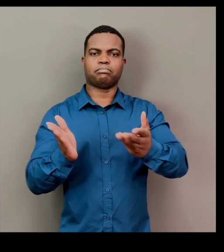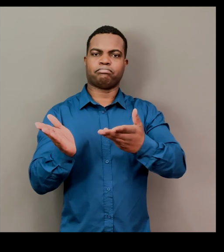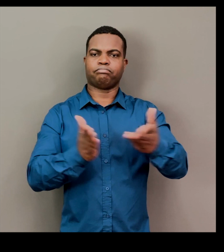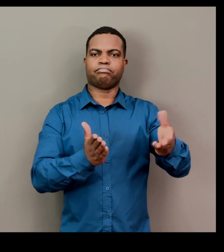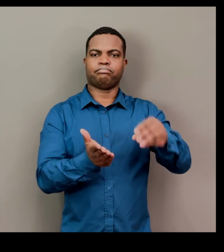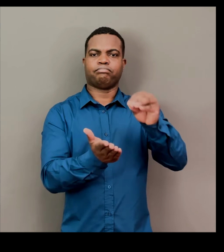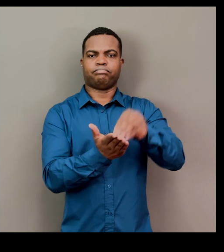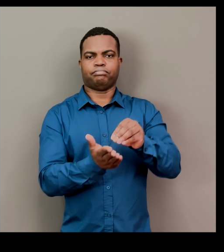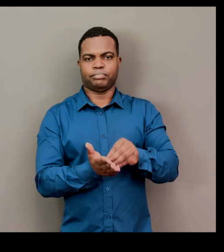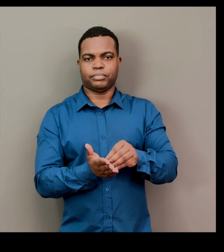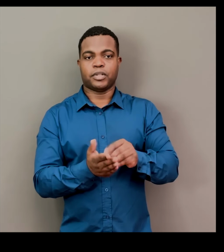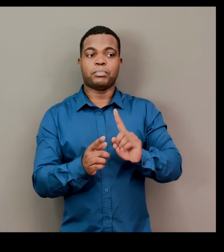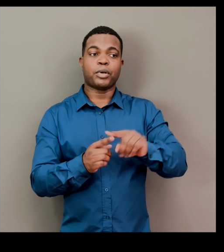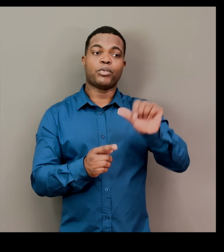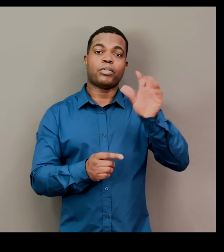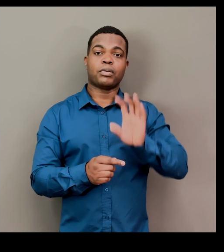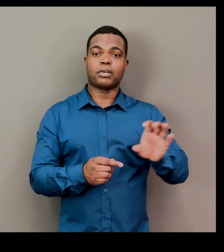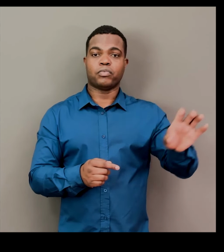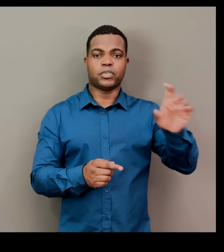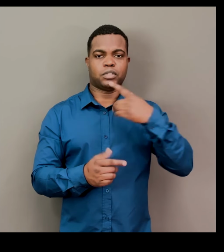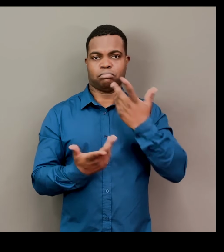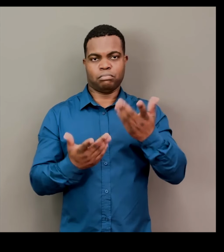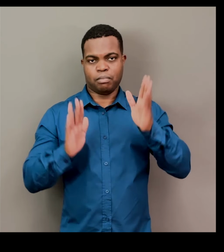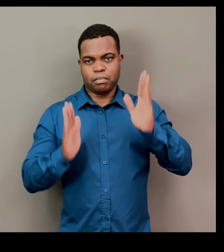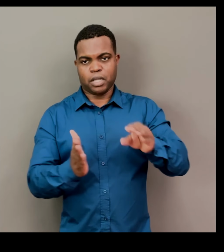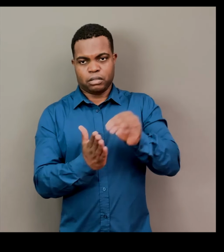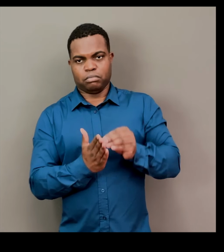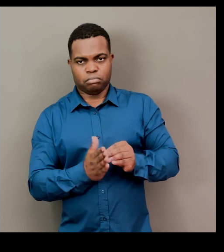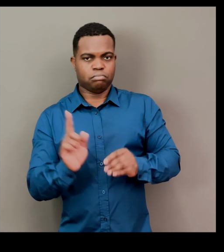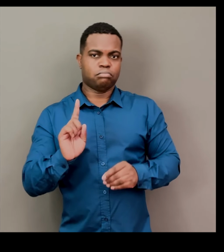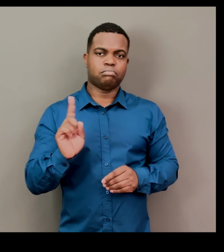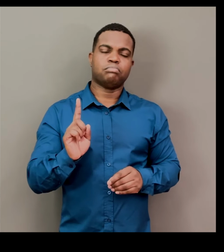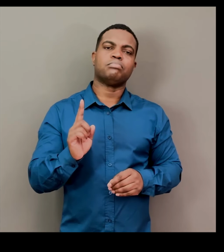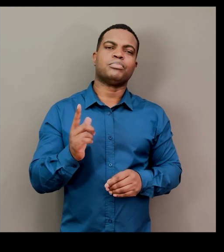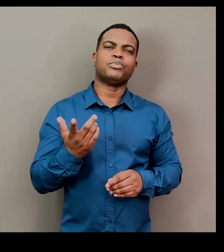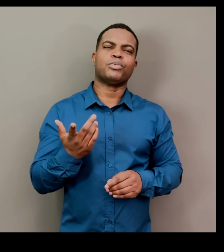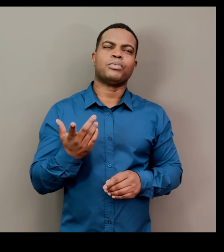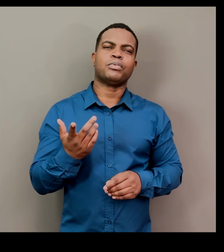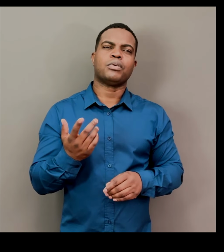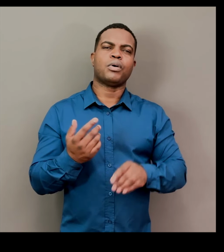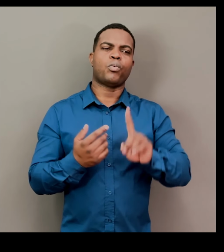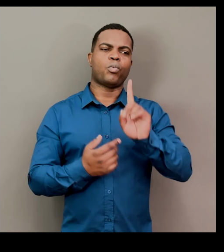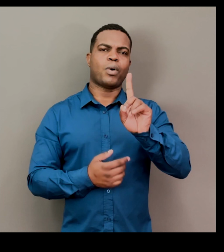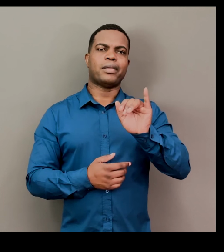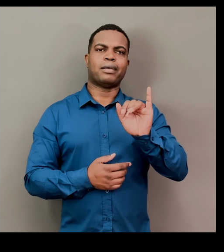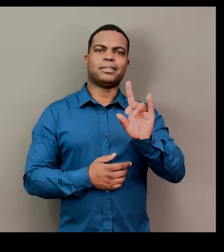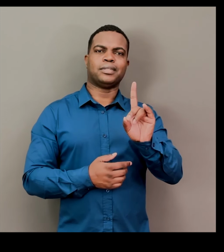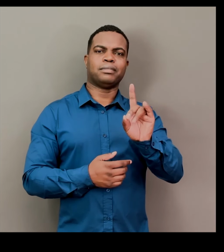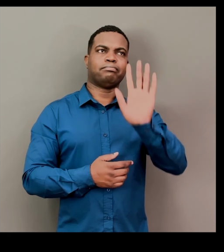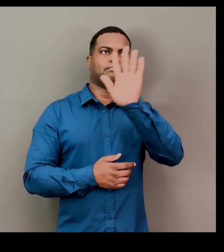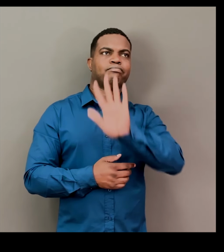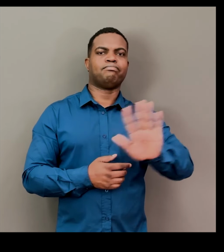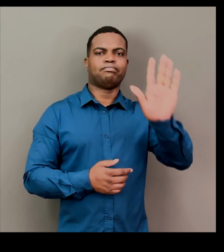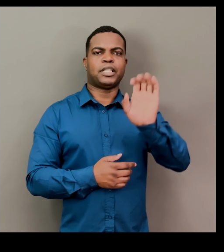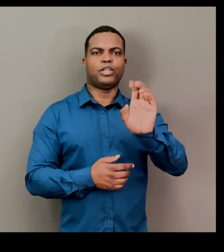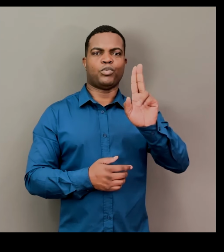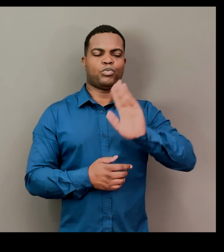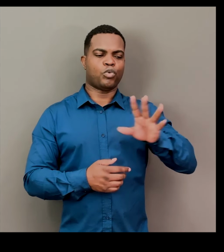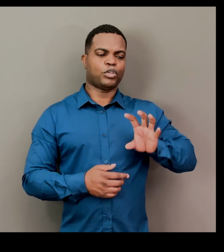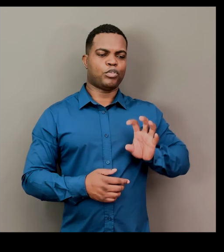Yet, there is no requirement for member states to develop a national electronic identification and to make